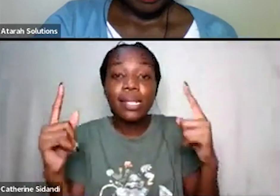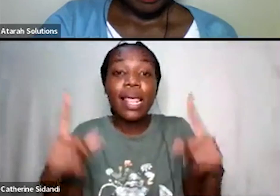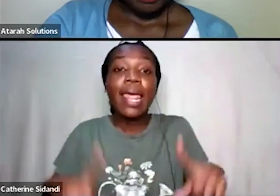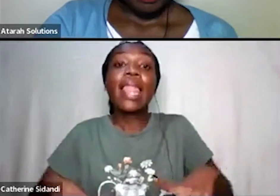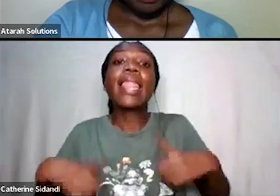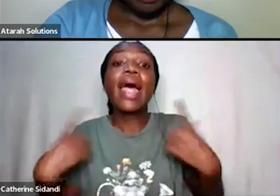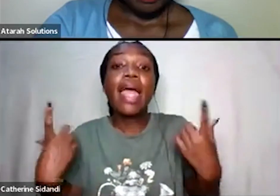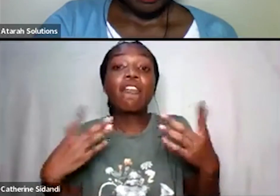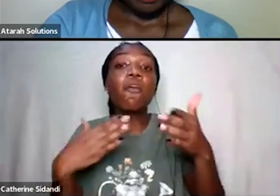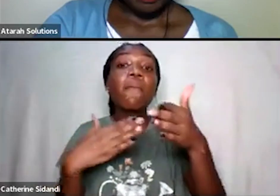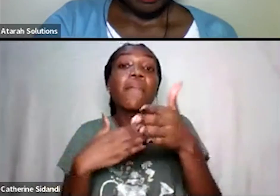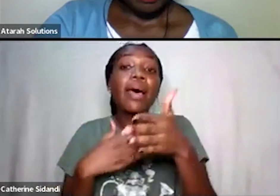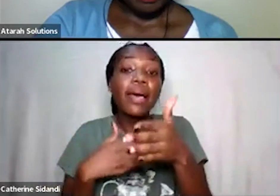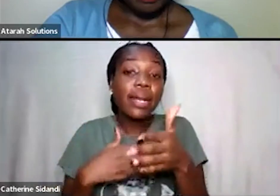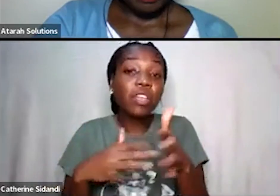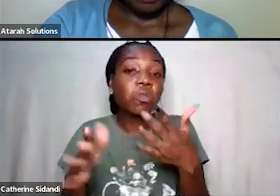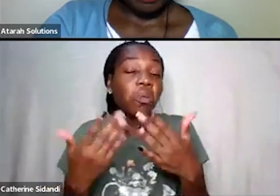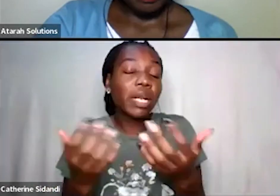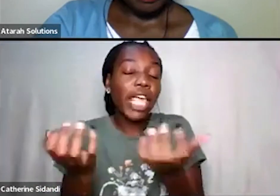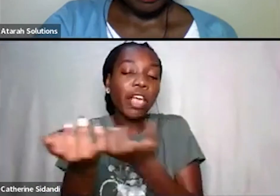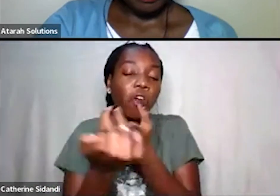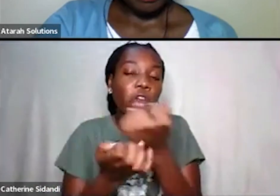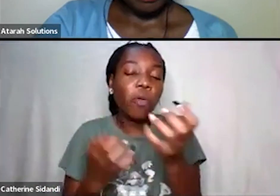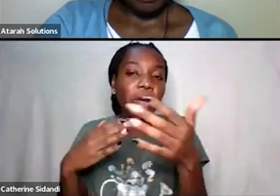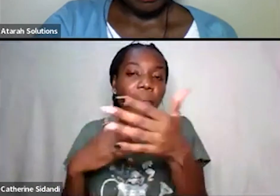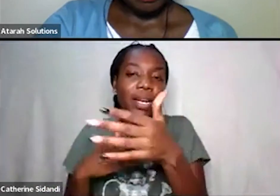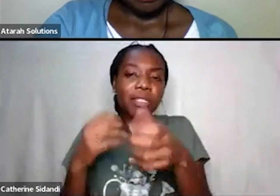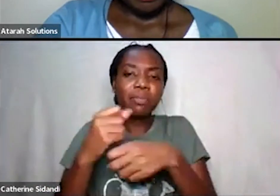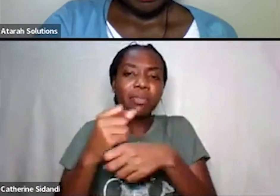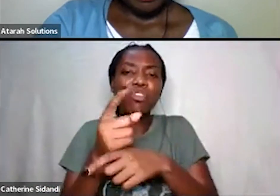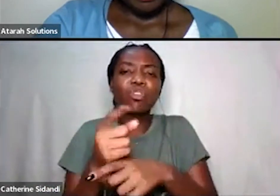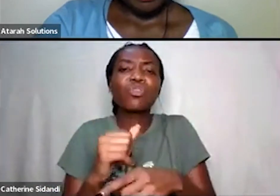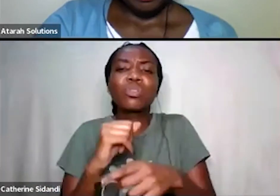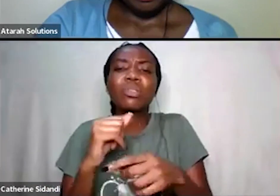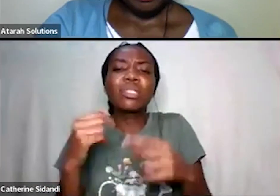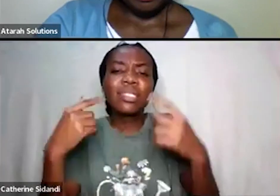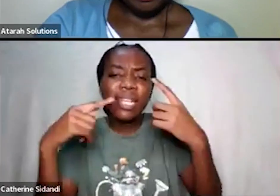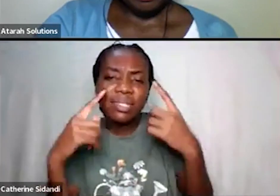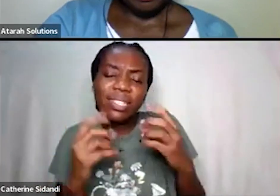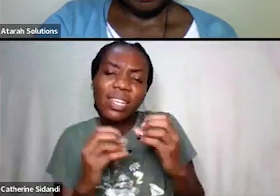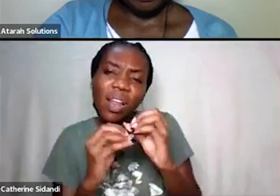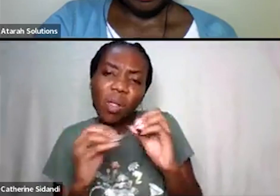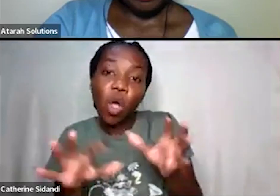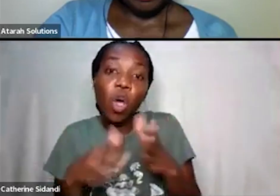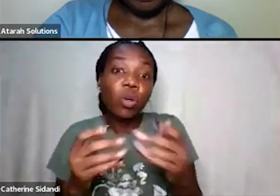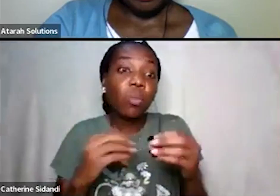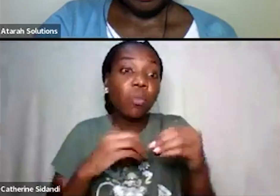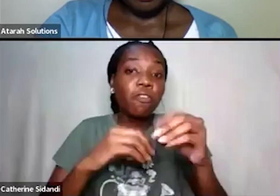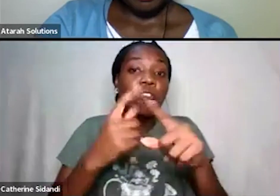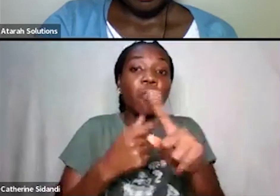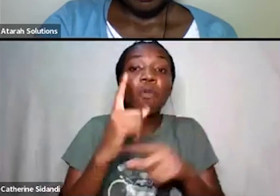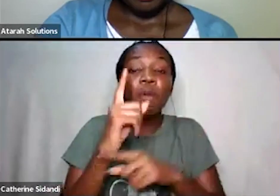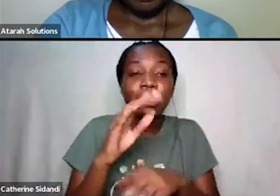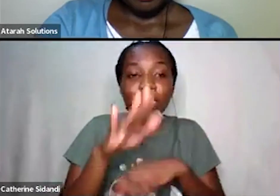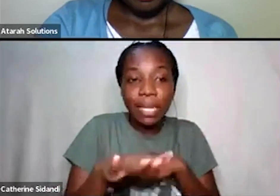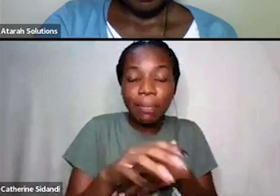barriers or even economic barriers that make you not to succeed or to move from one step to another step?